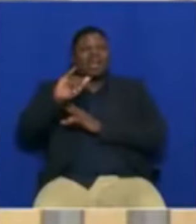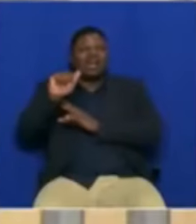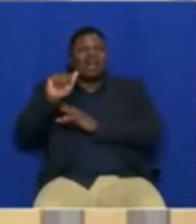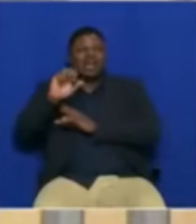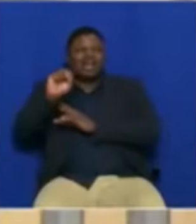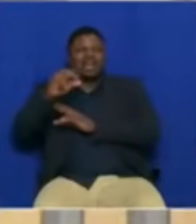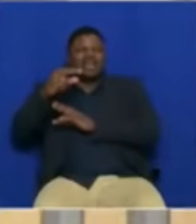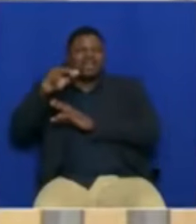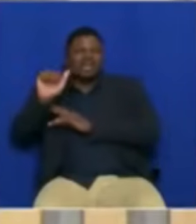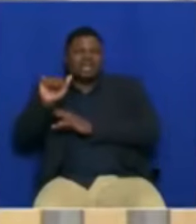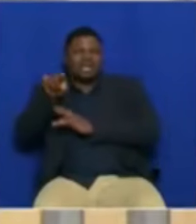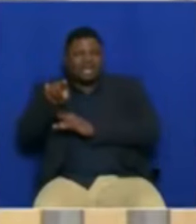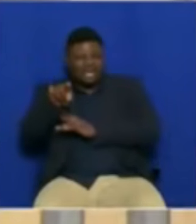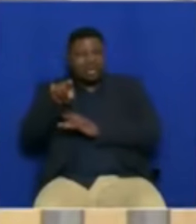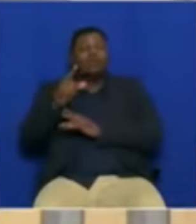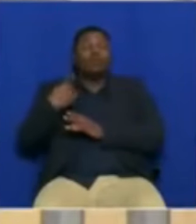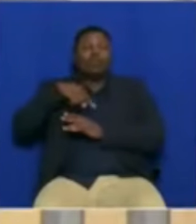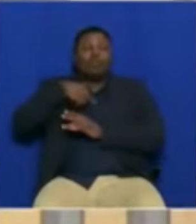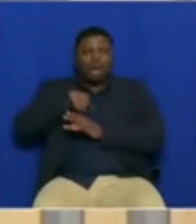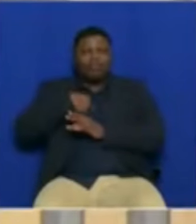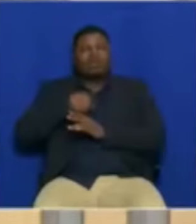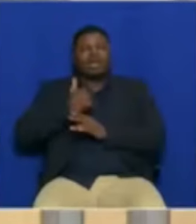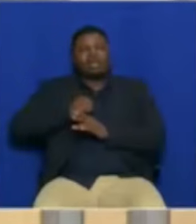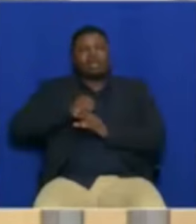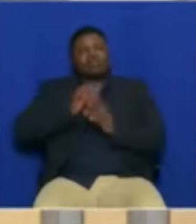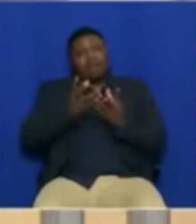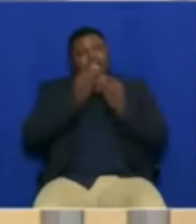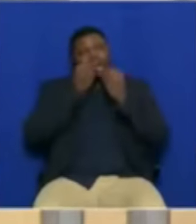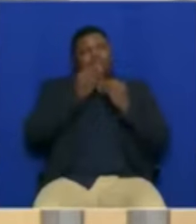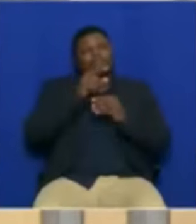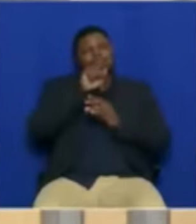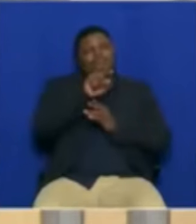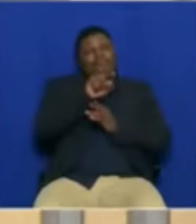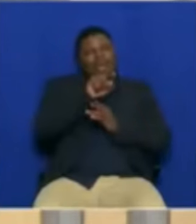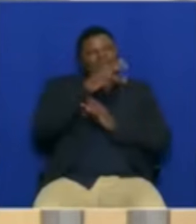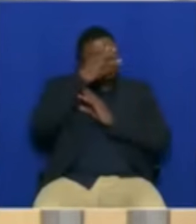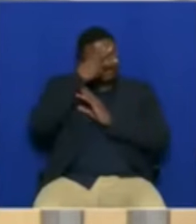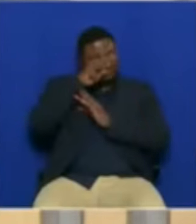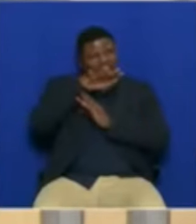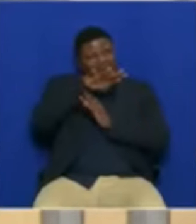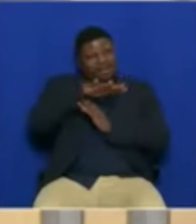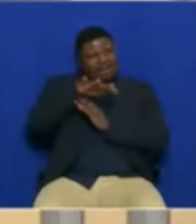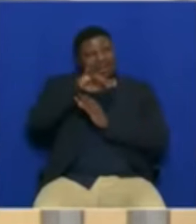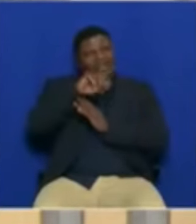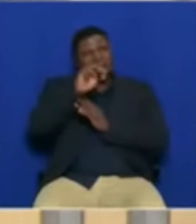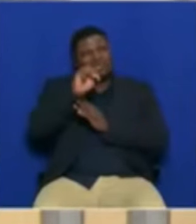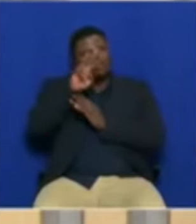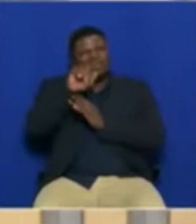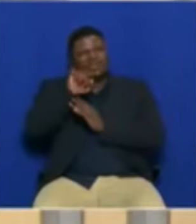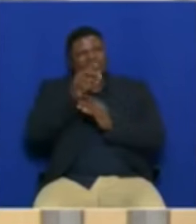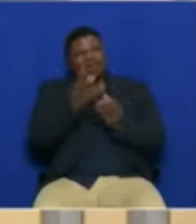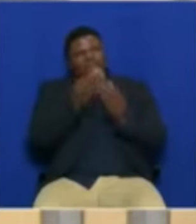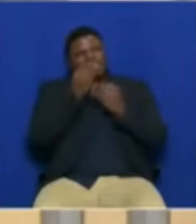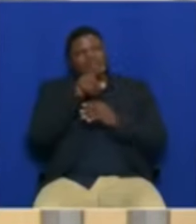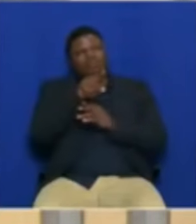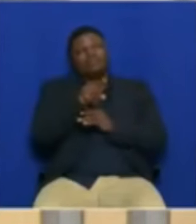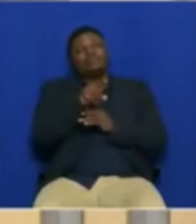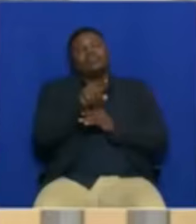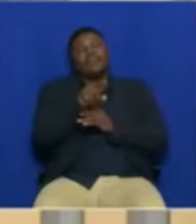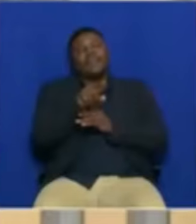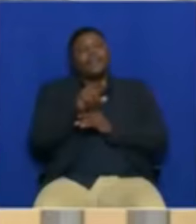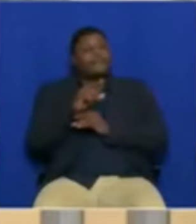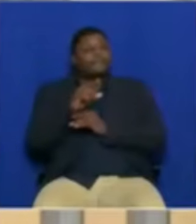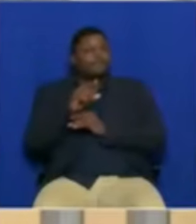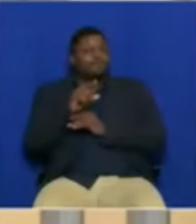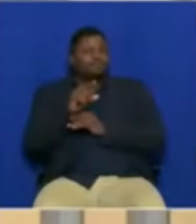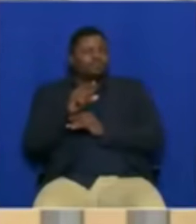that, and once we got those details, we requested this from them. That's in